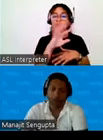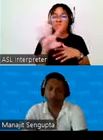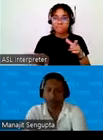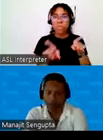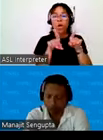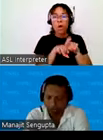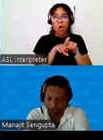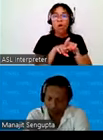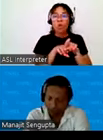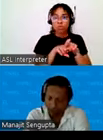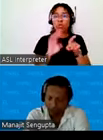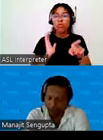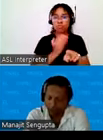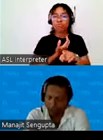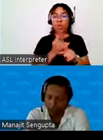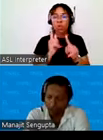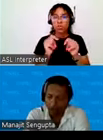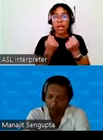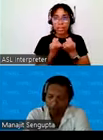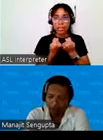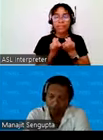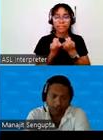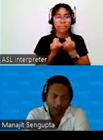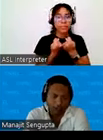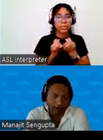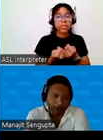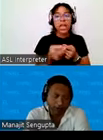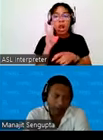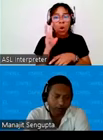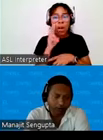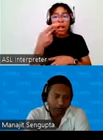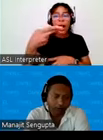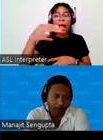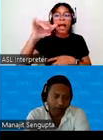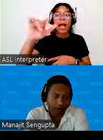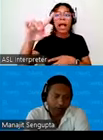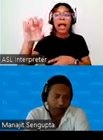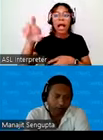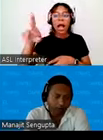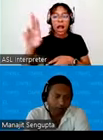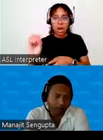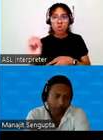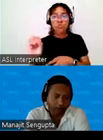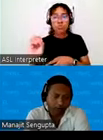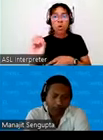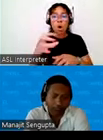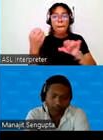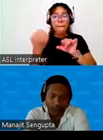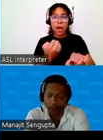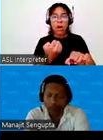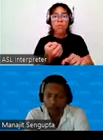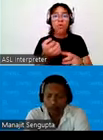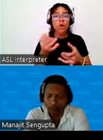our team is looking at evaluating hydropower, pumped hydro, marine energy,